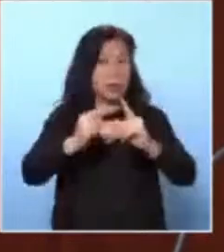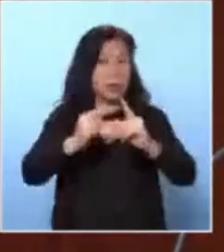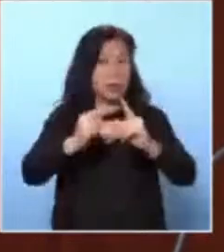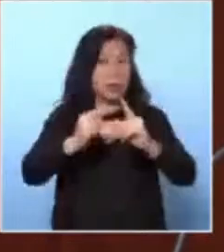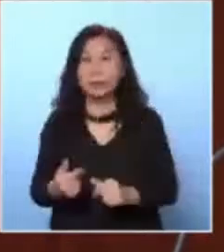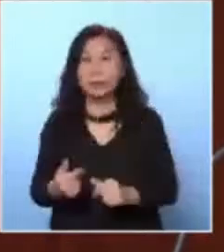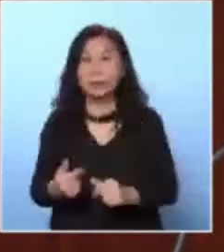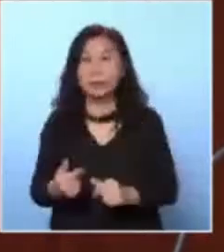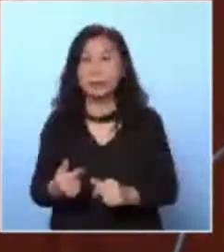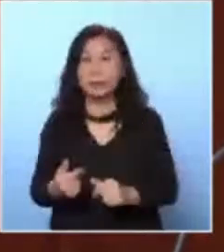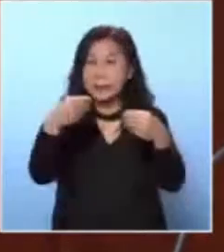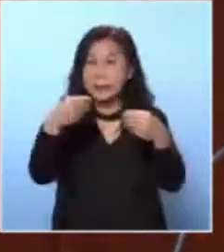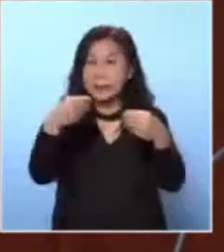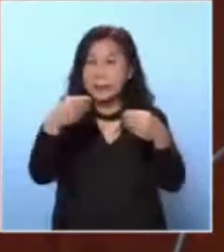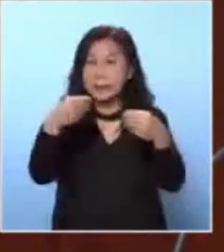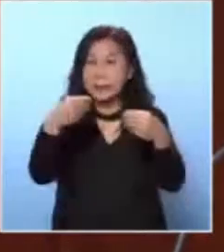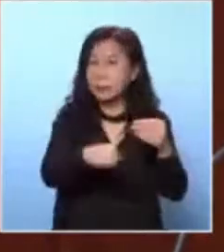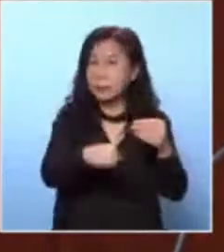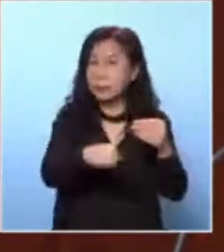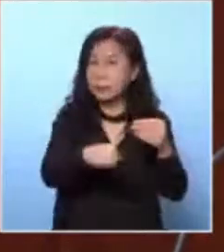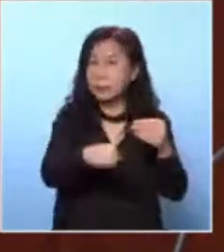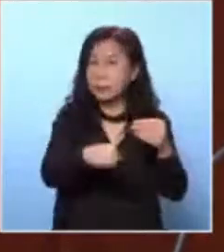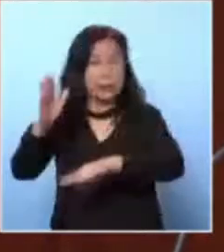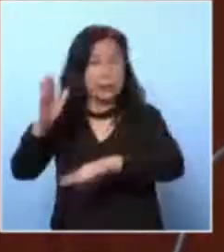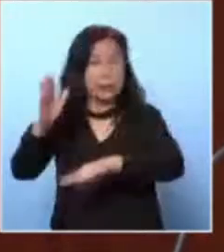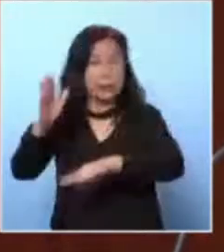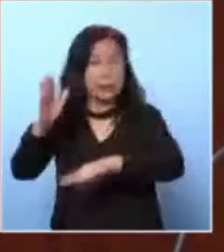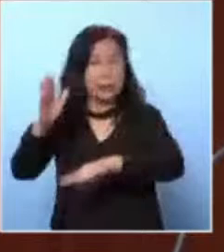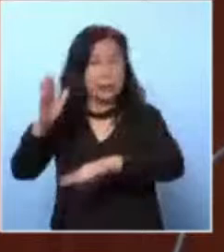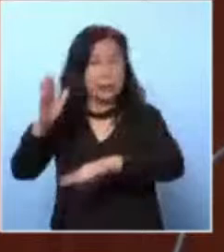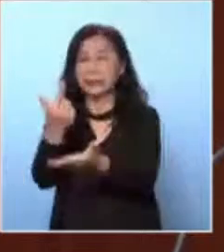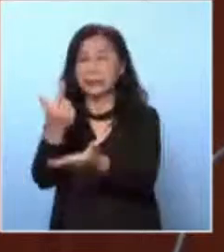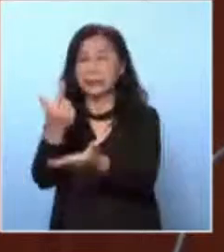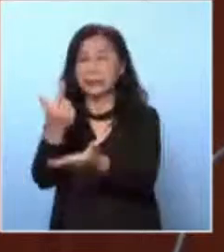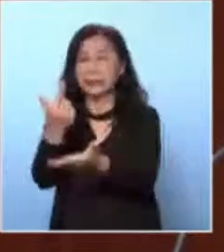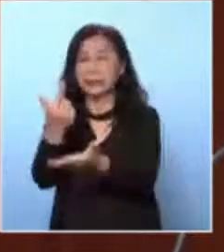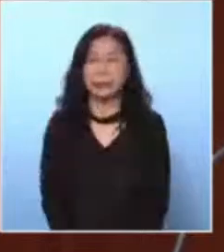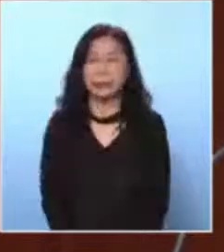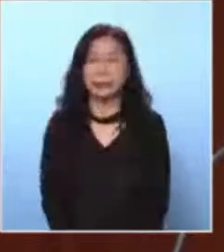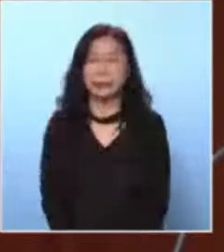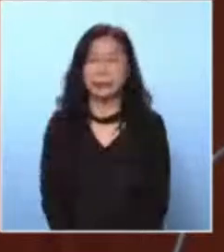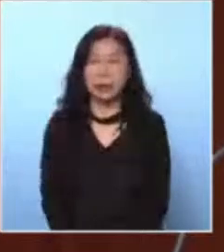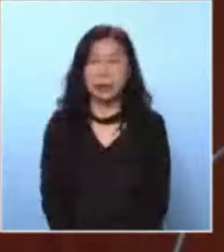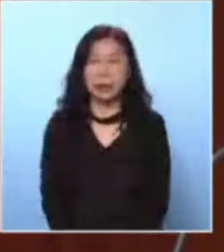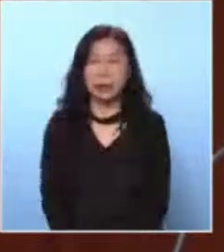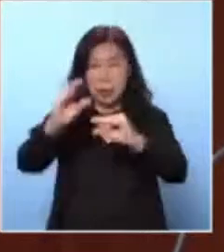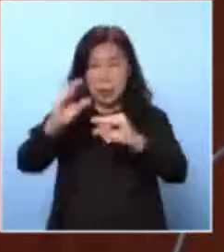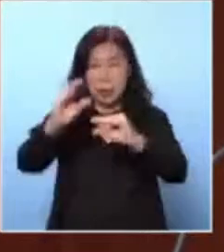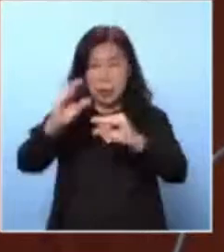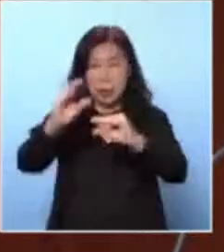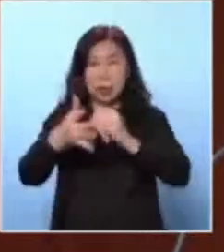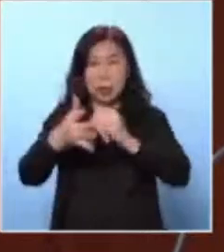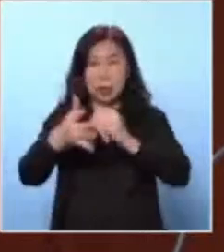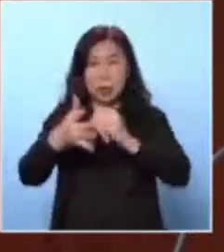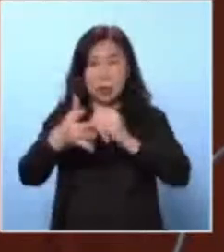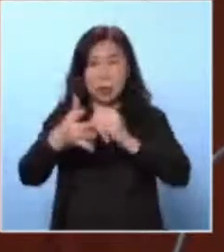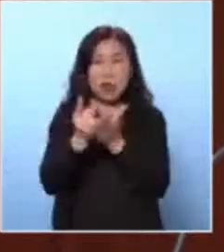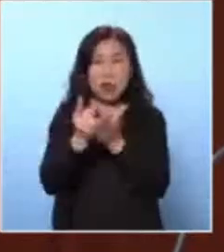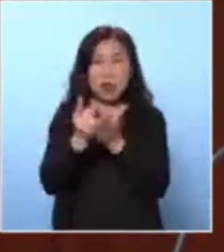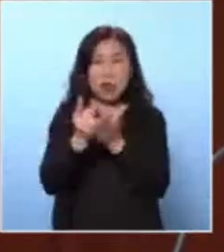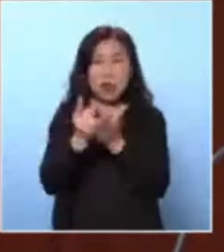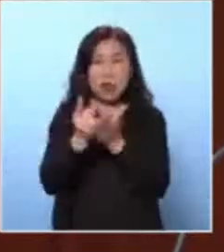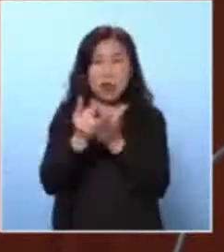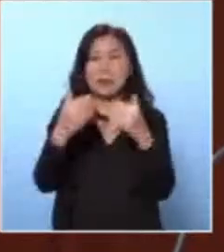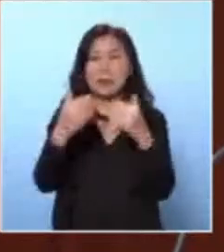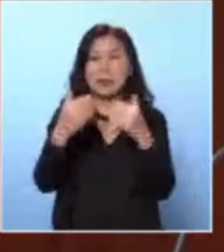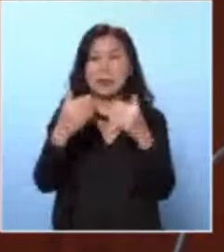academic education, the government will also enhance the status of vocational and professional education and training, so as to develop